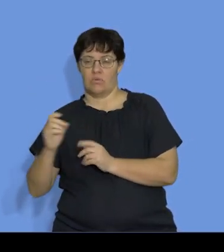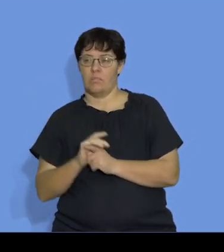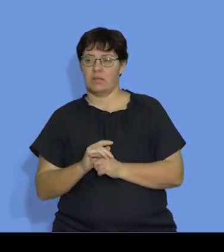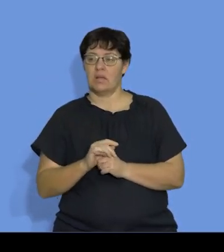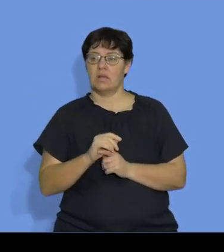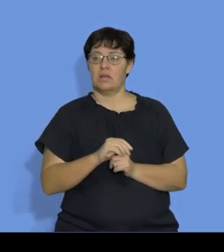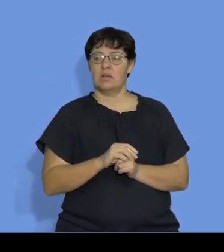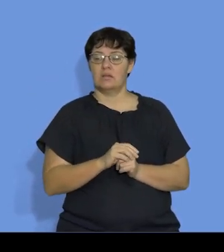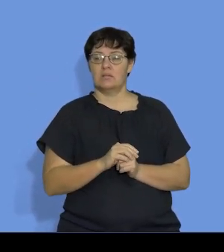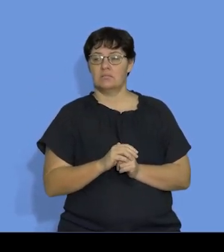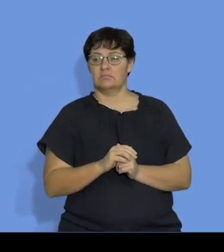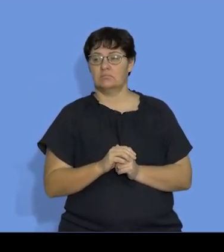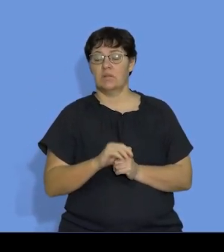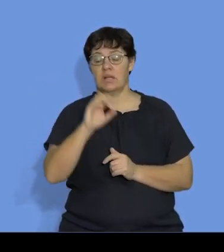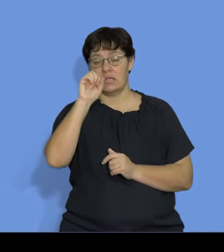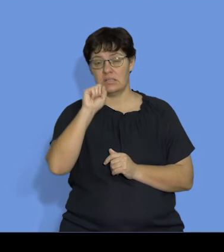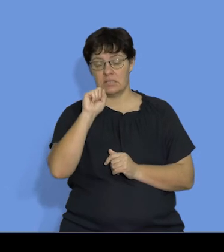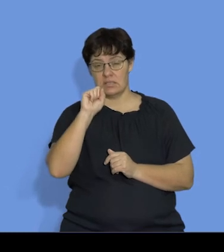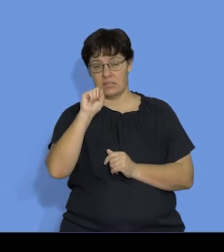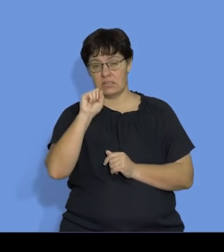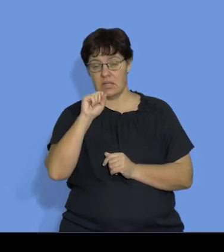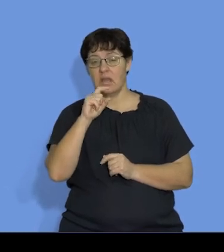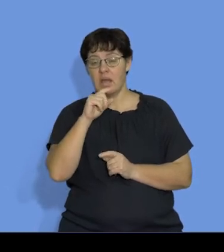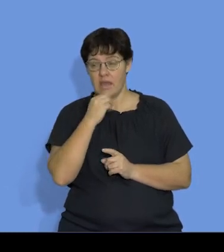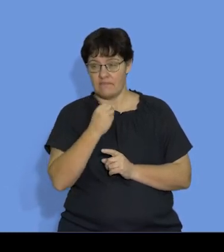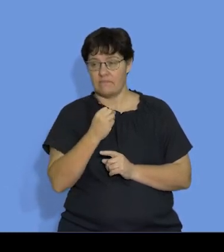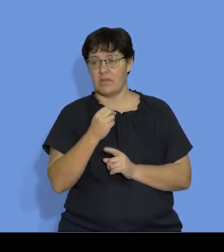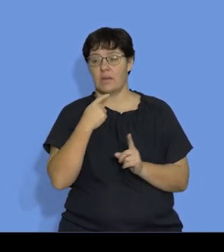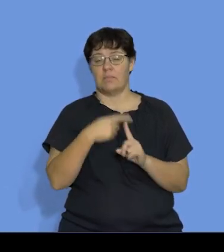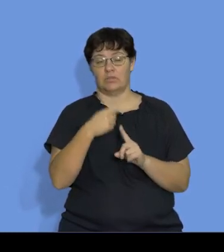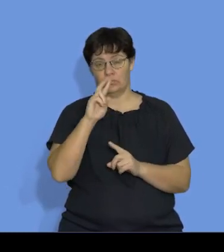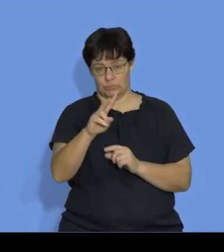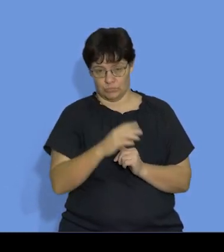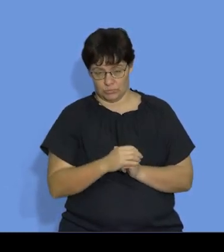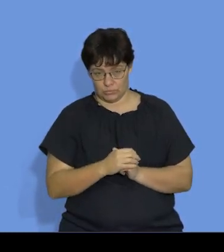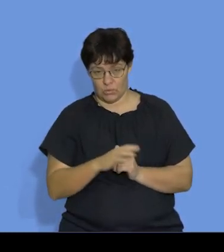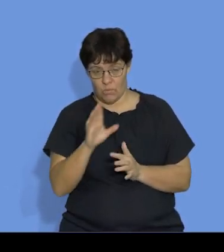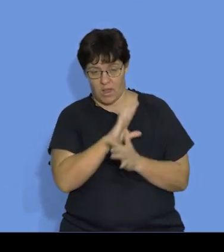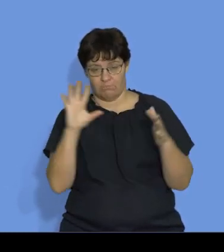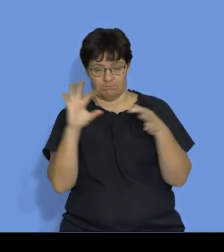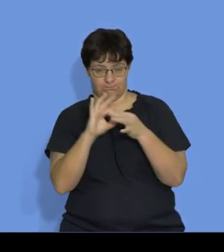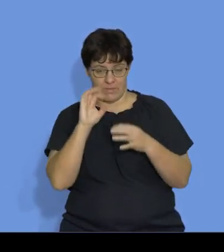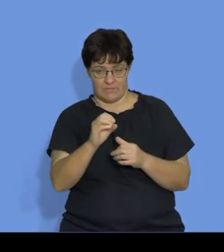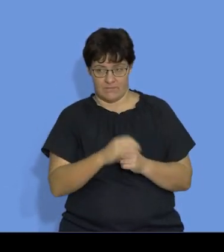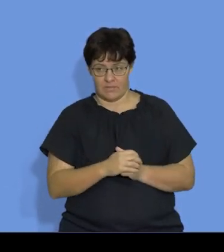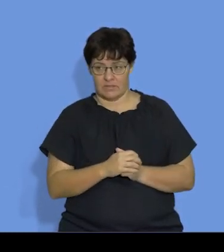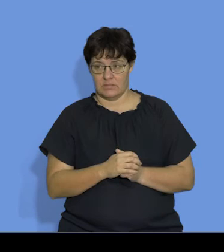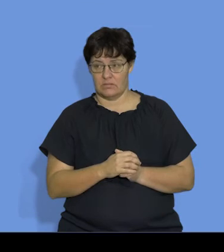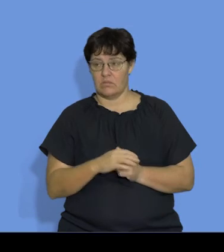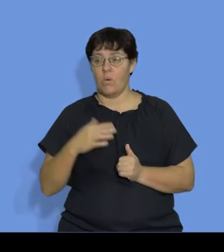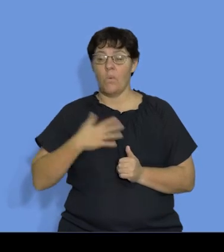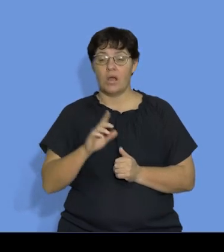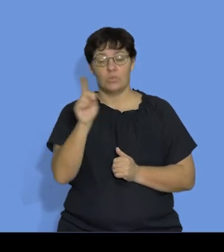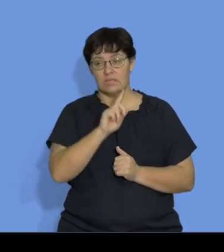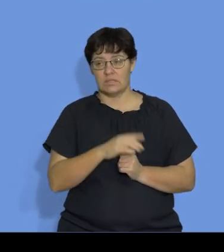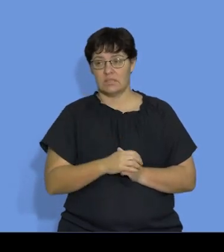to be plus 2, right? Plus 2 in its combined state. Now we are looking for the